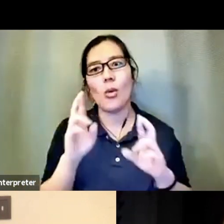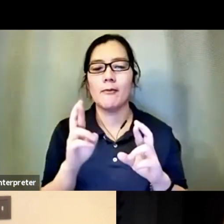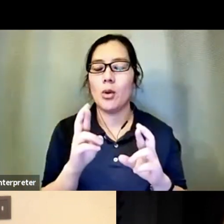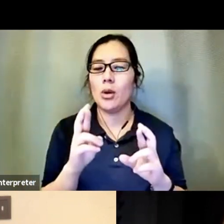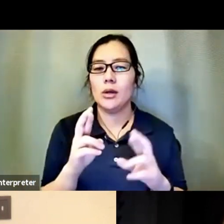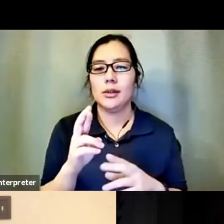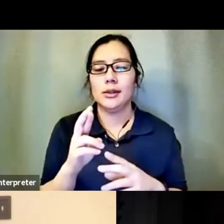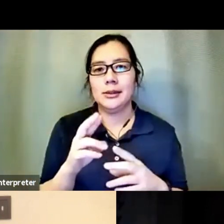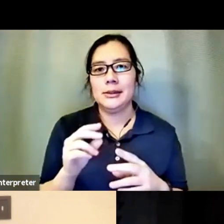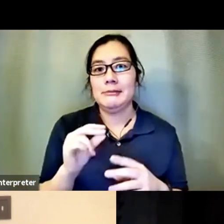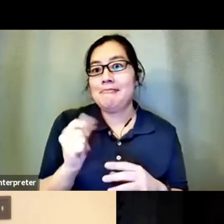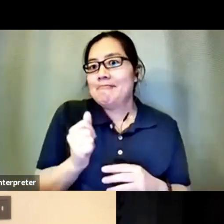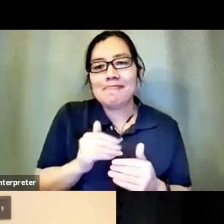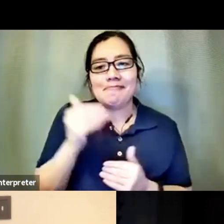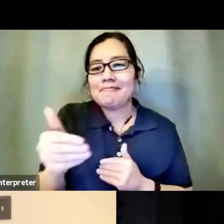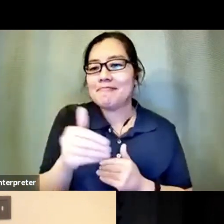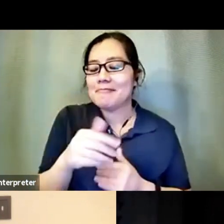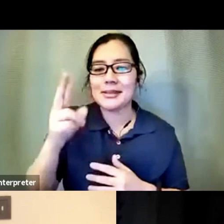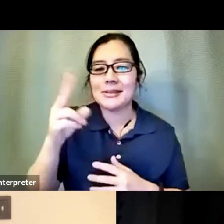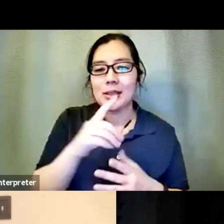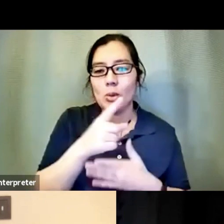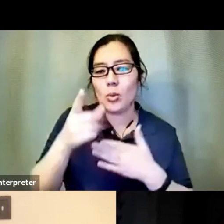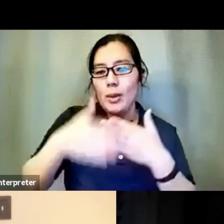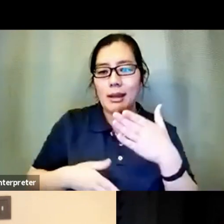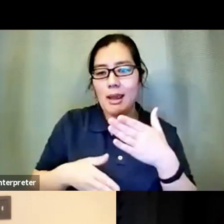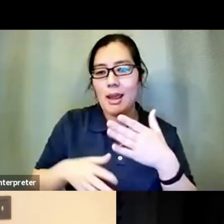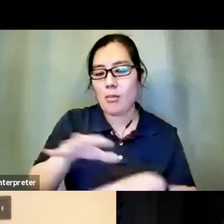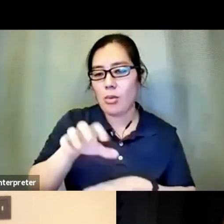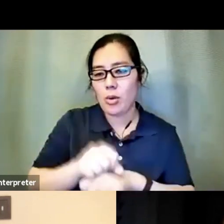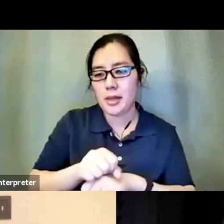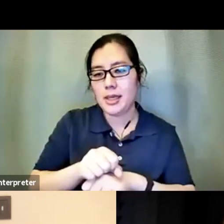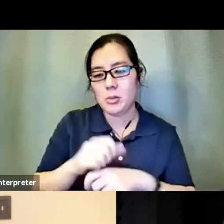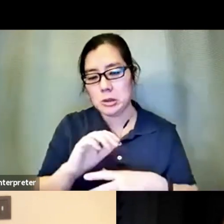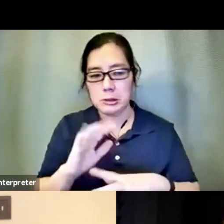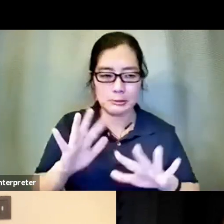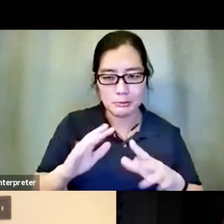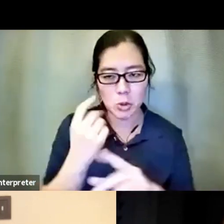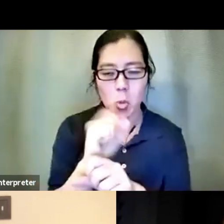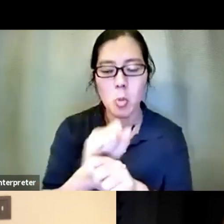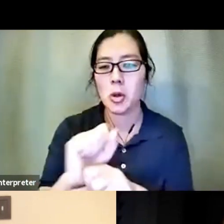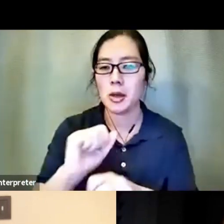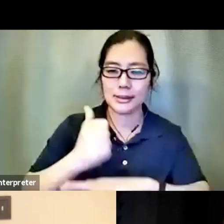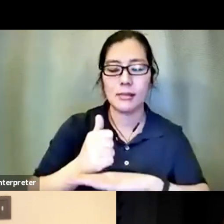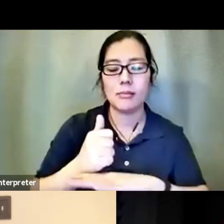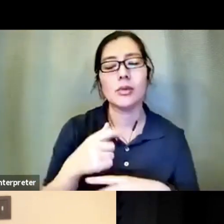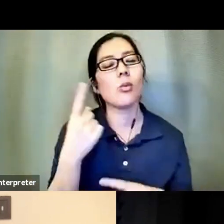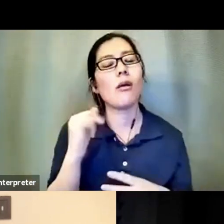second weekend, but yeah, booking, et cetera, et cetera. But yeah, people should see it. It's one of the best shows we've